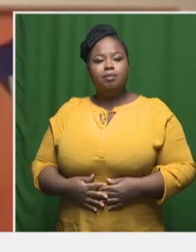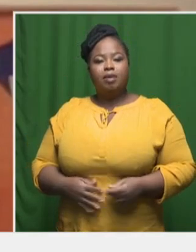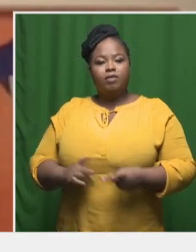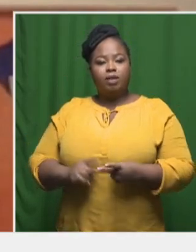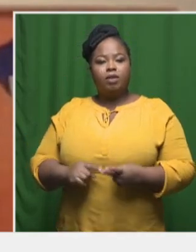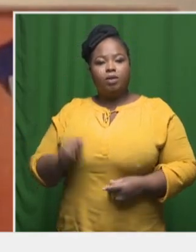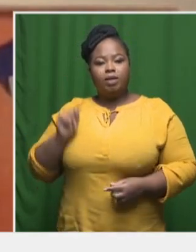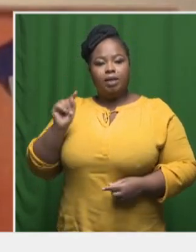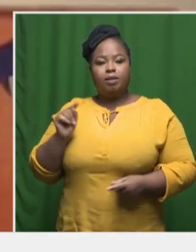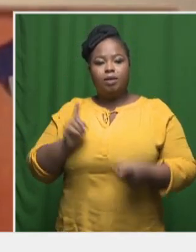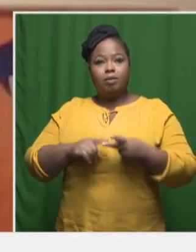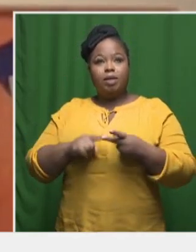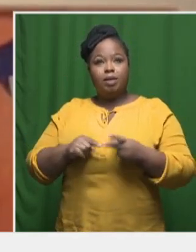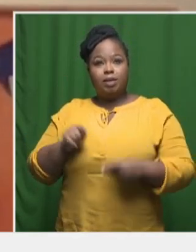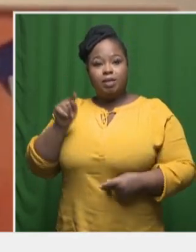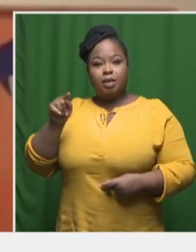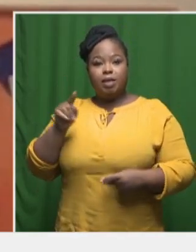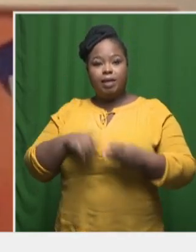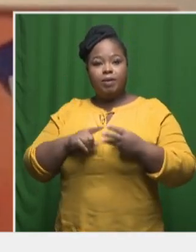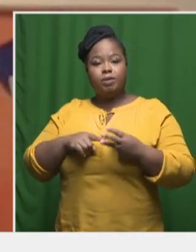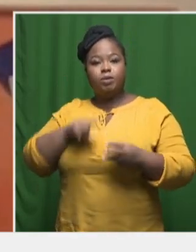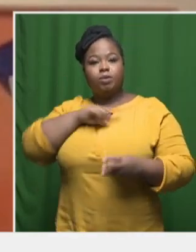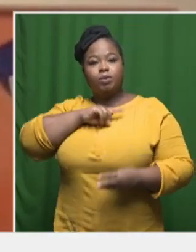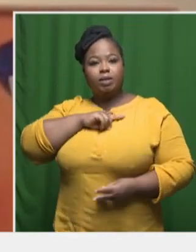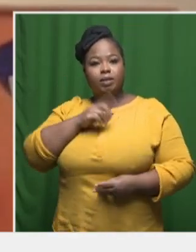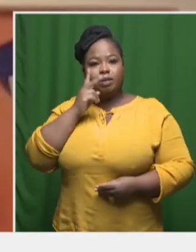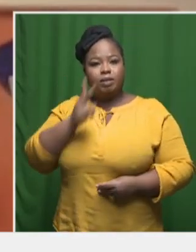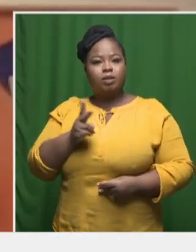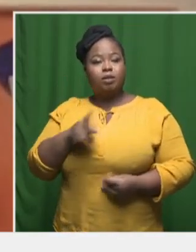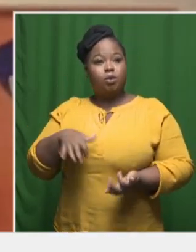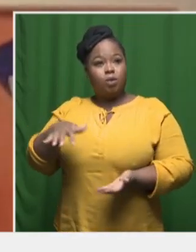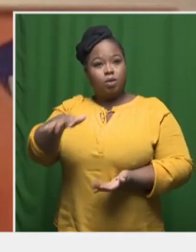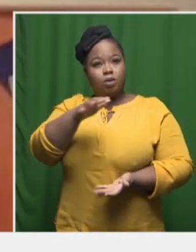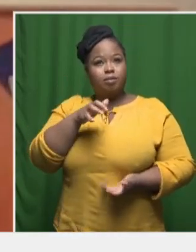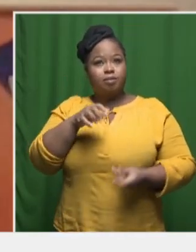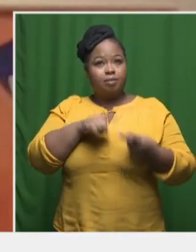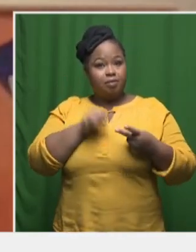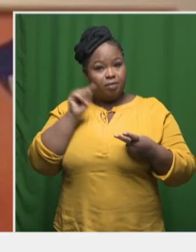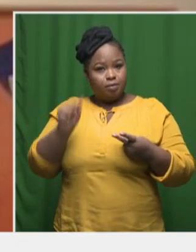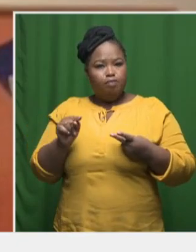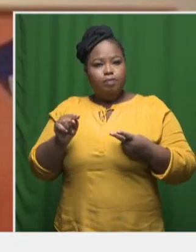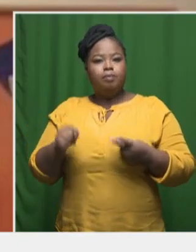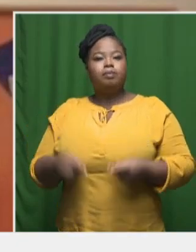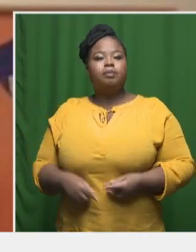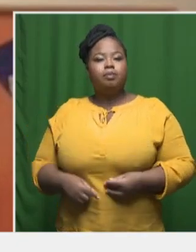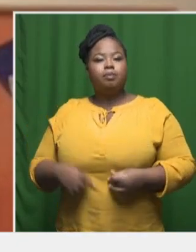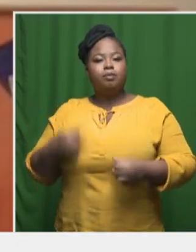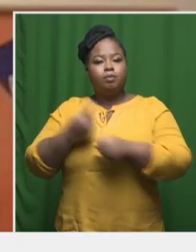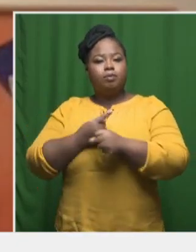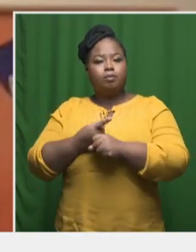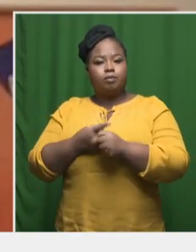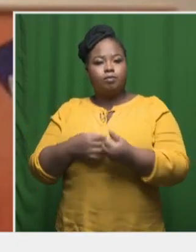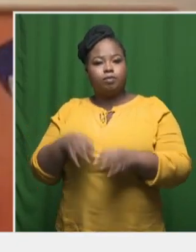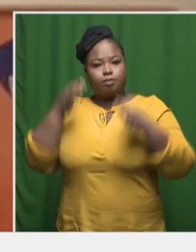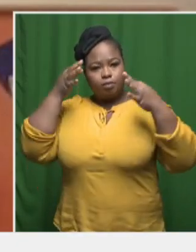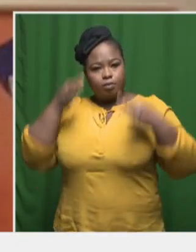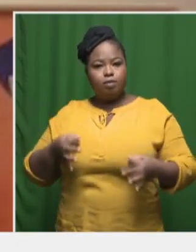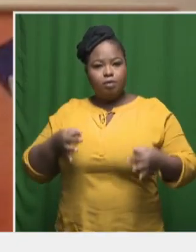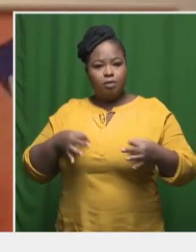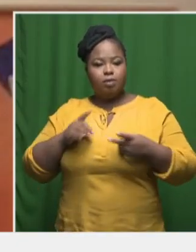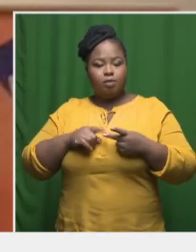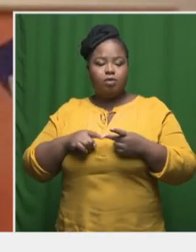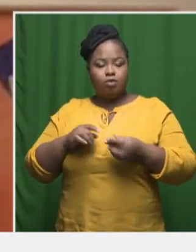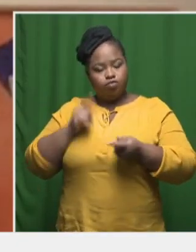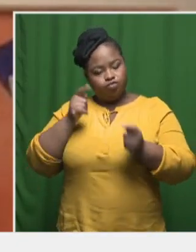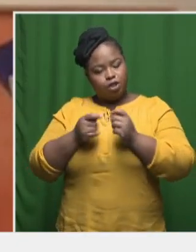And both of those together, we as designers are realizing our collective impact. If we make better better decisions, we can shift the